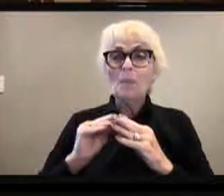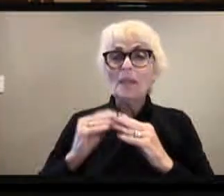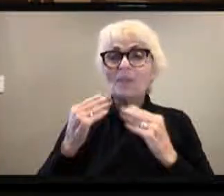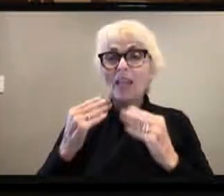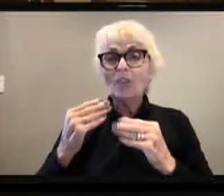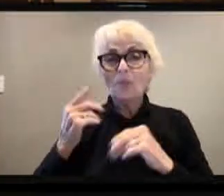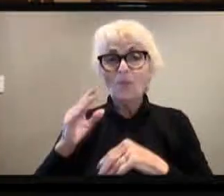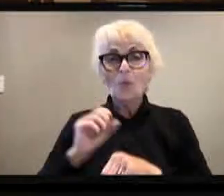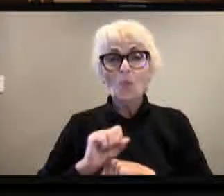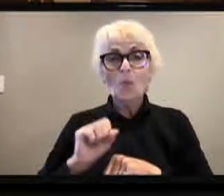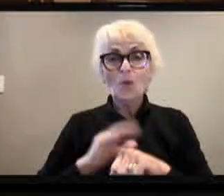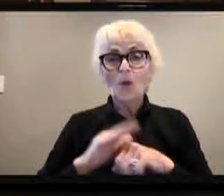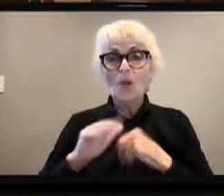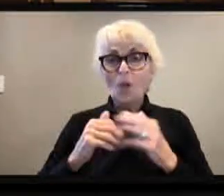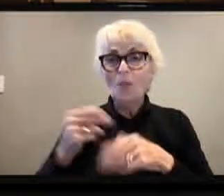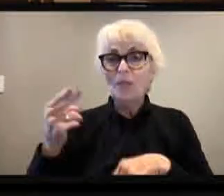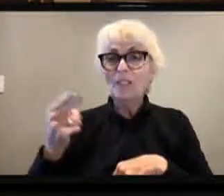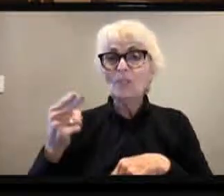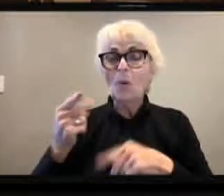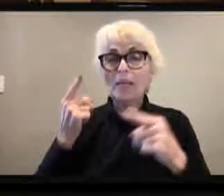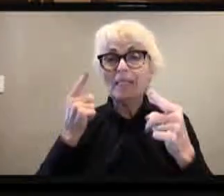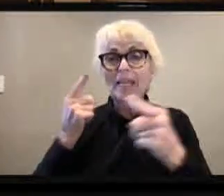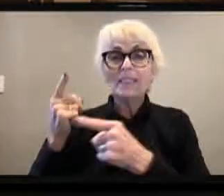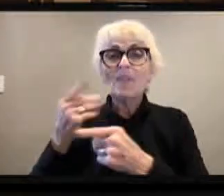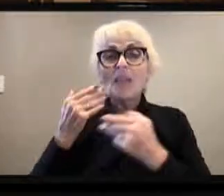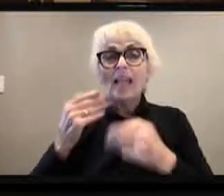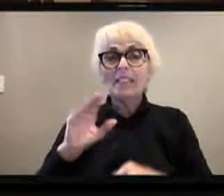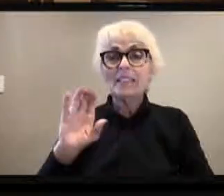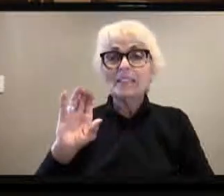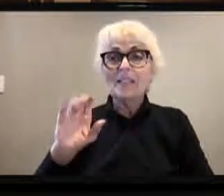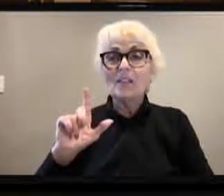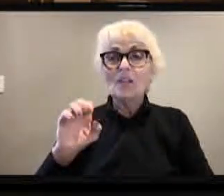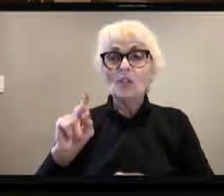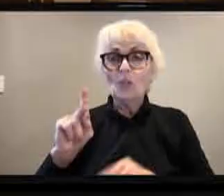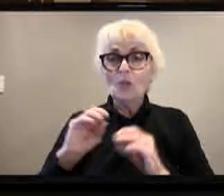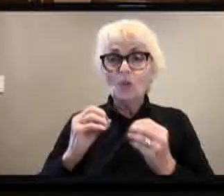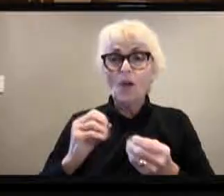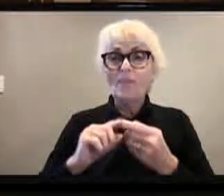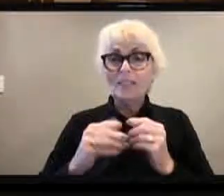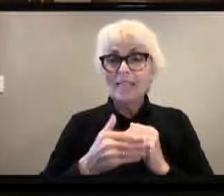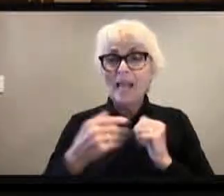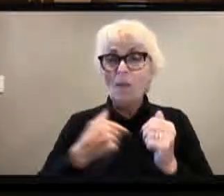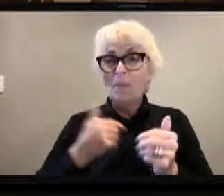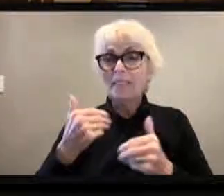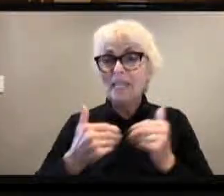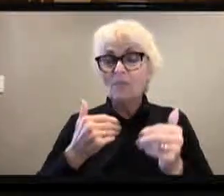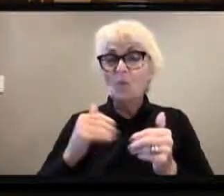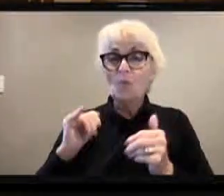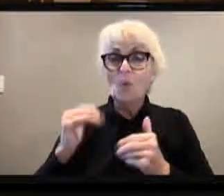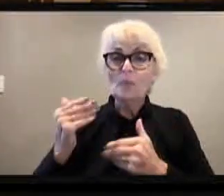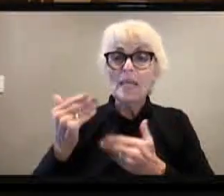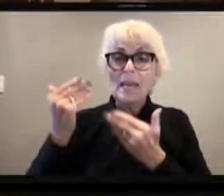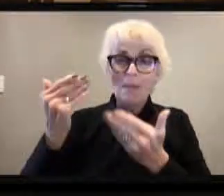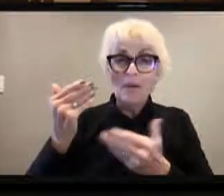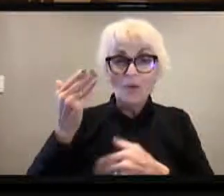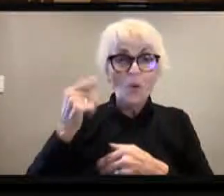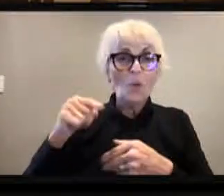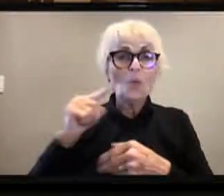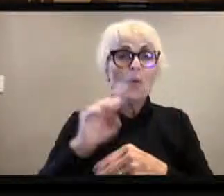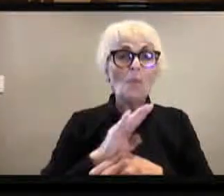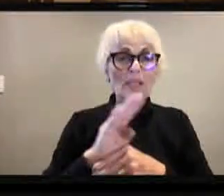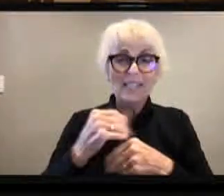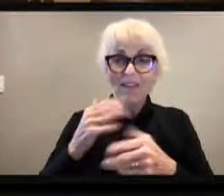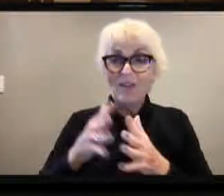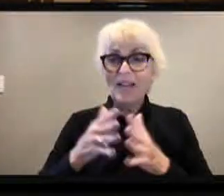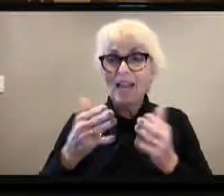all the historic designations. Thank the clerk's office for helping us get through some of these nominations. I know you've been very busy and have a lot of things going on. You've